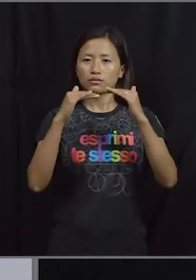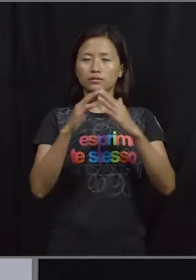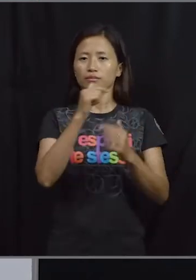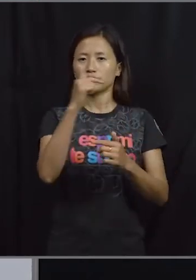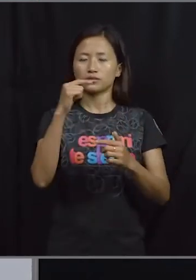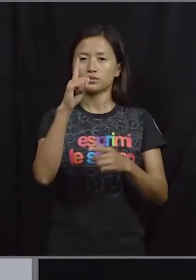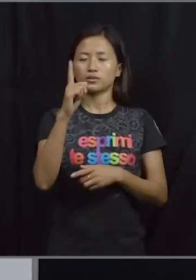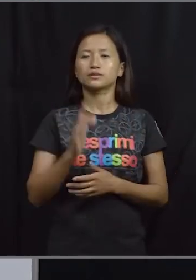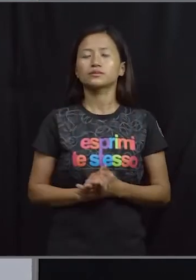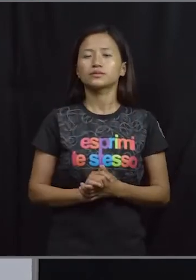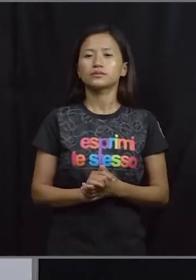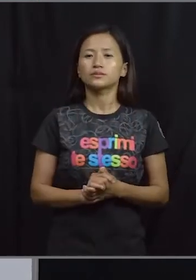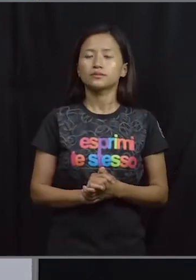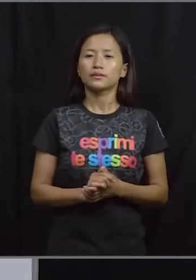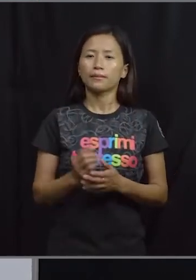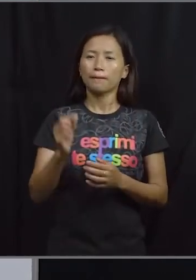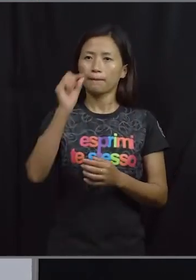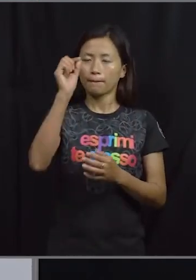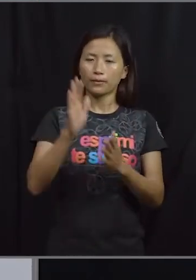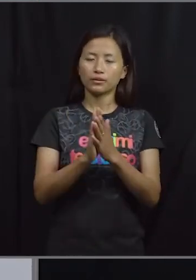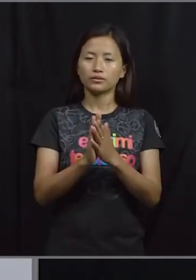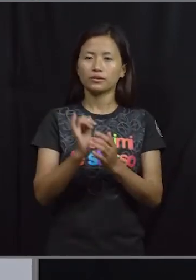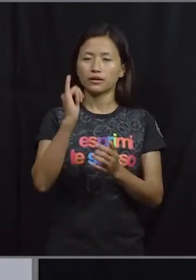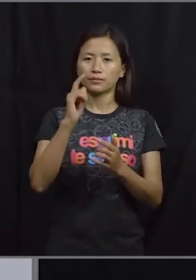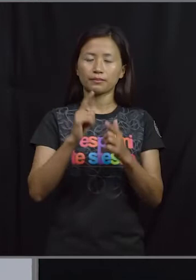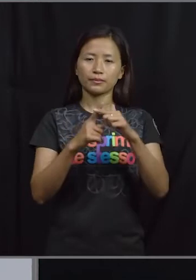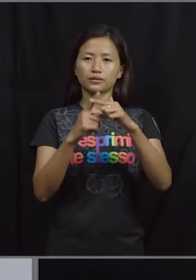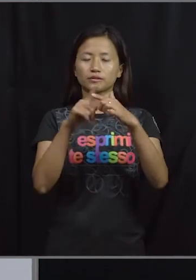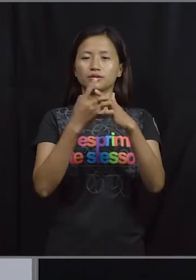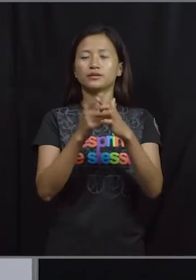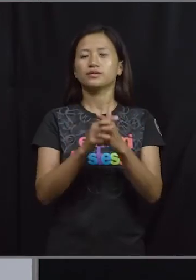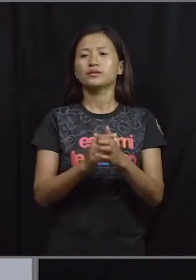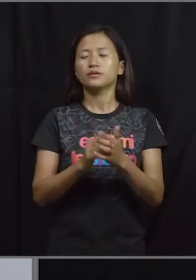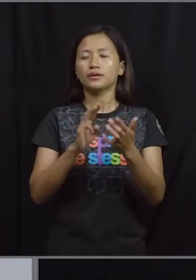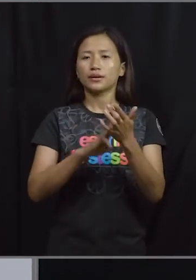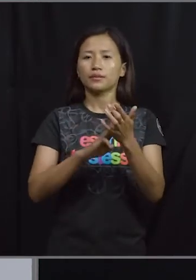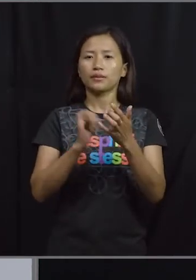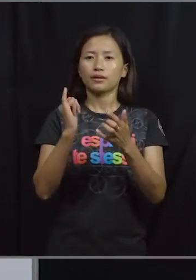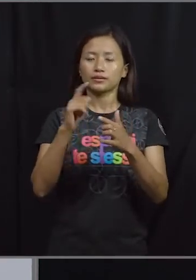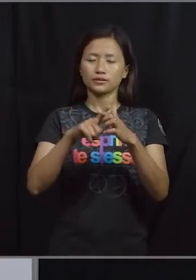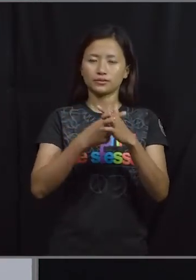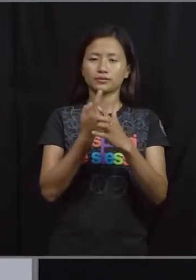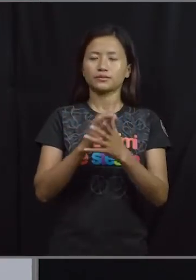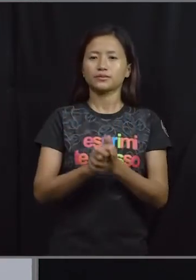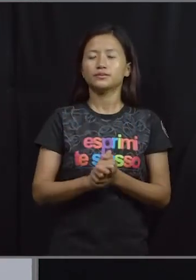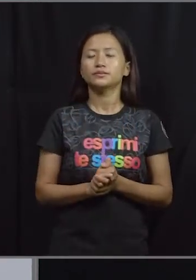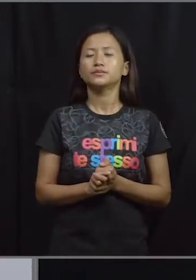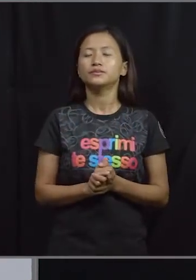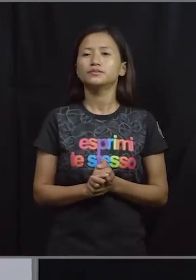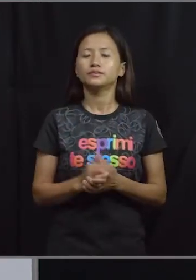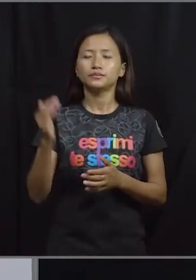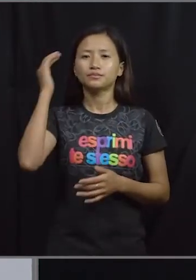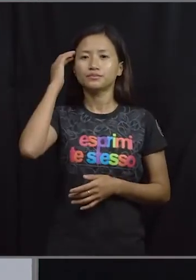minus 1 plus power I plus j mij. If you know